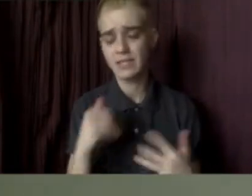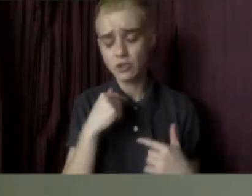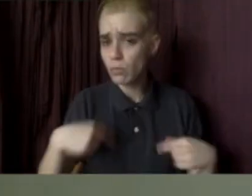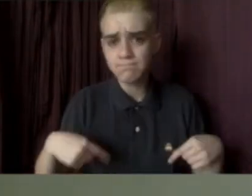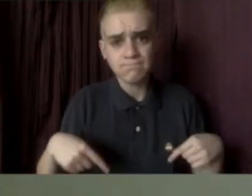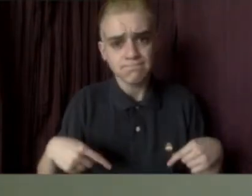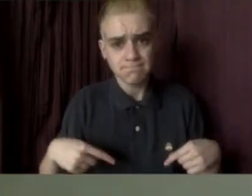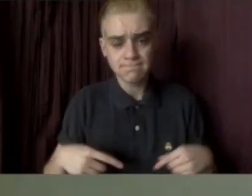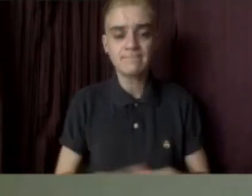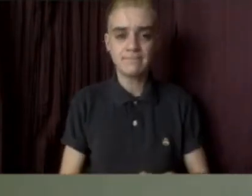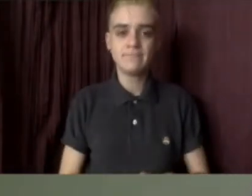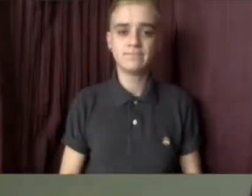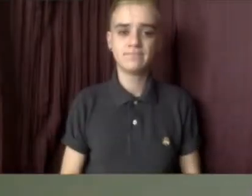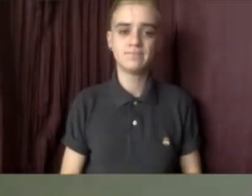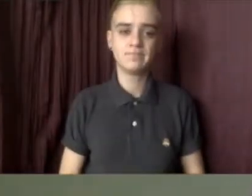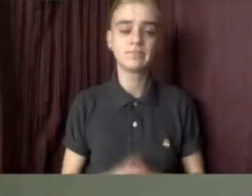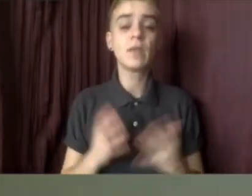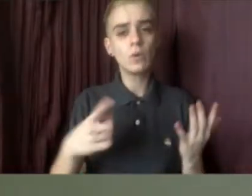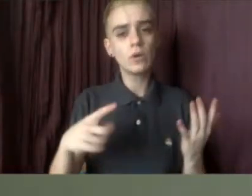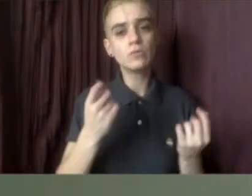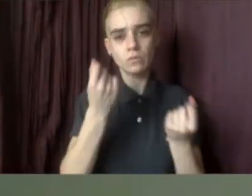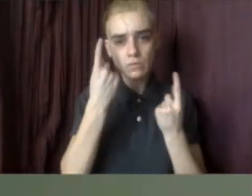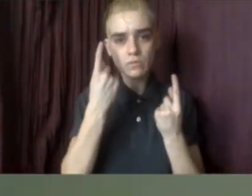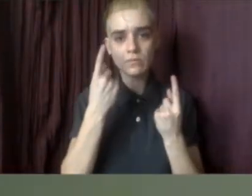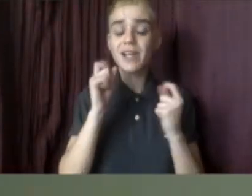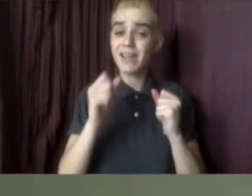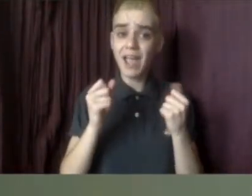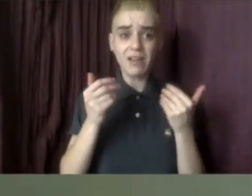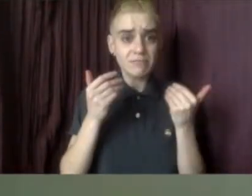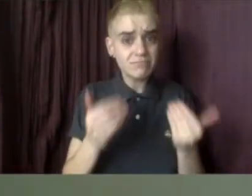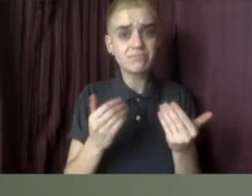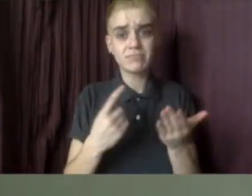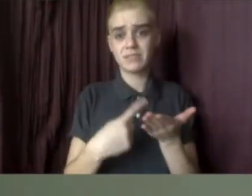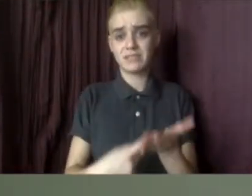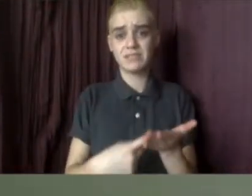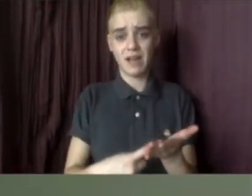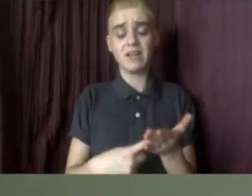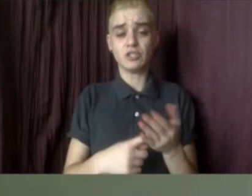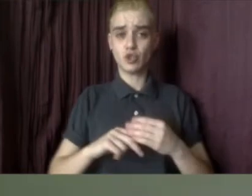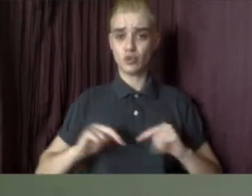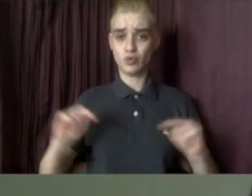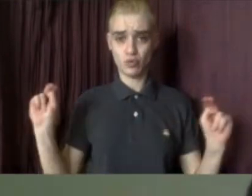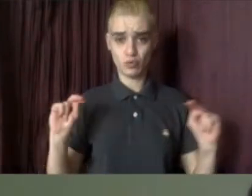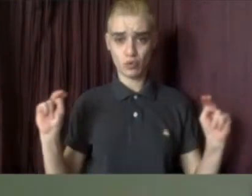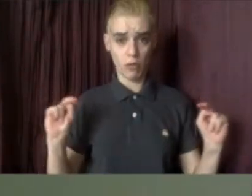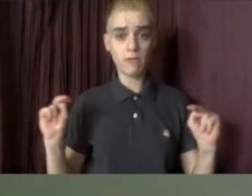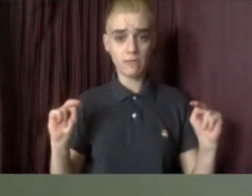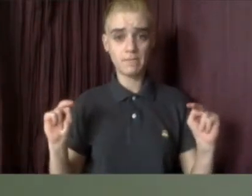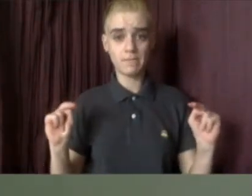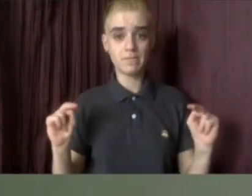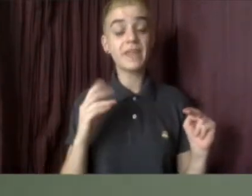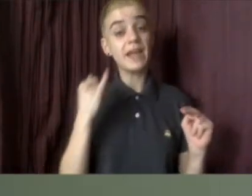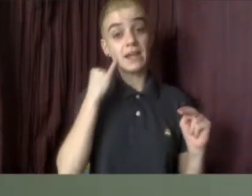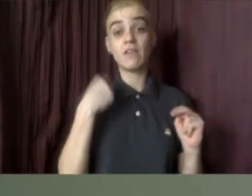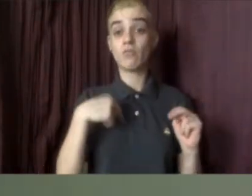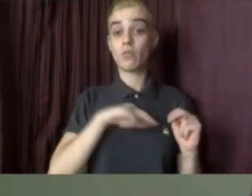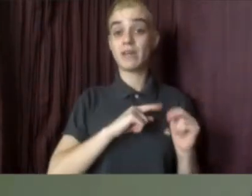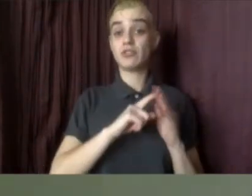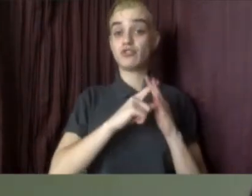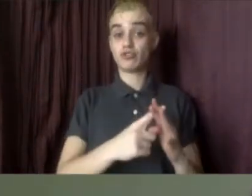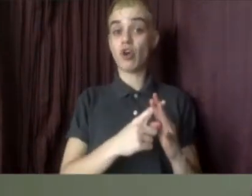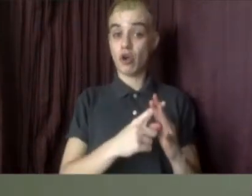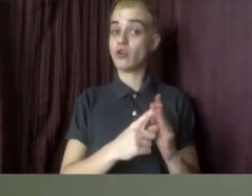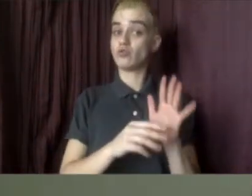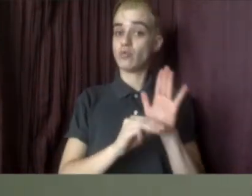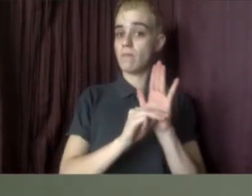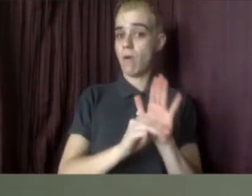have weaponized it and suggested that voting is partisan, because it isn't. It doesn't have to be, especially if we really take it on, and try to